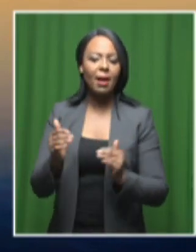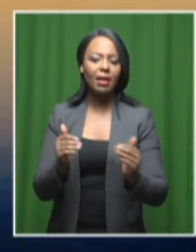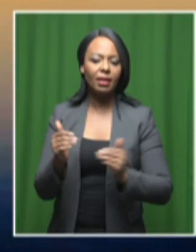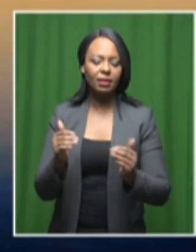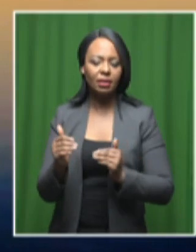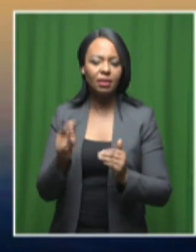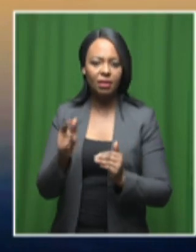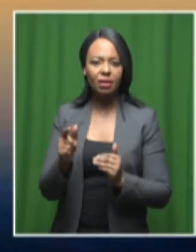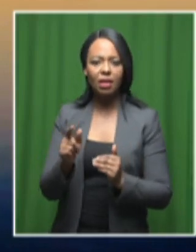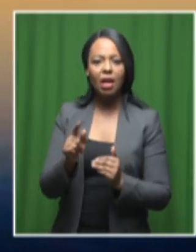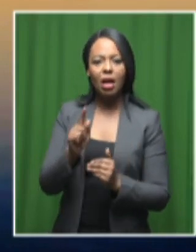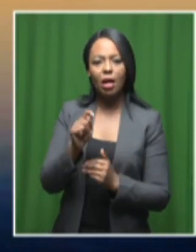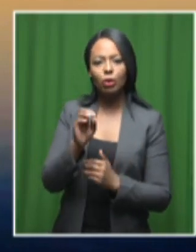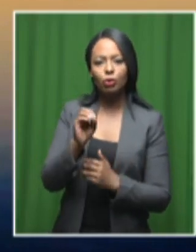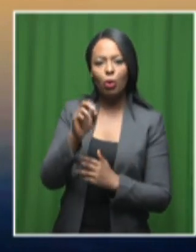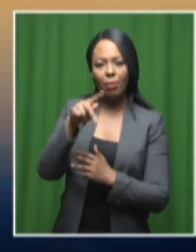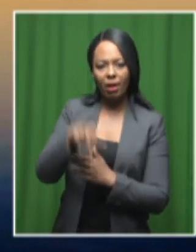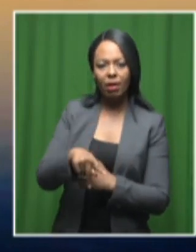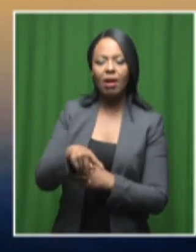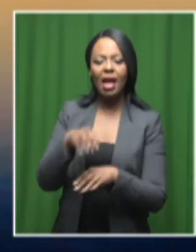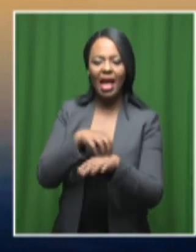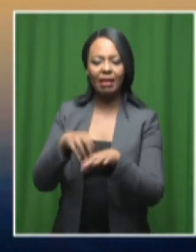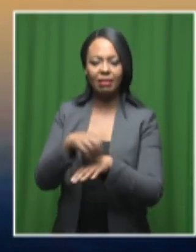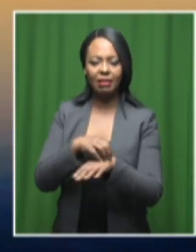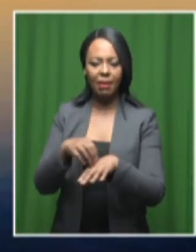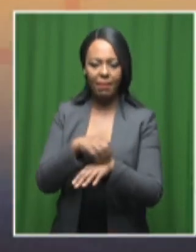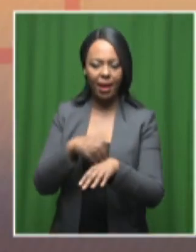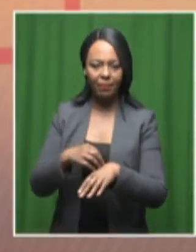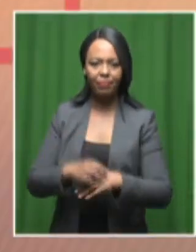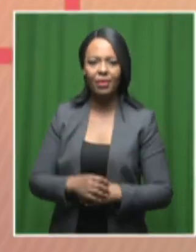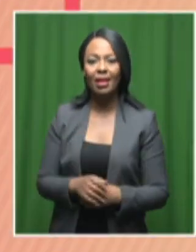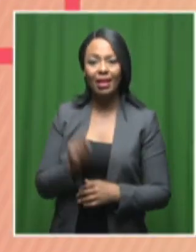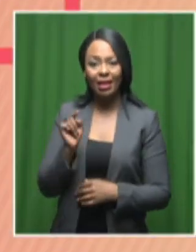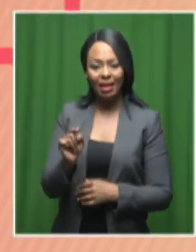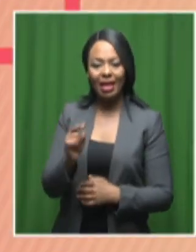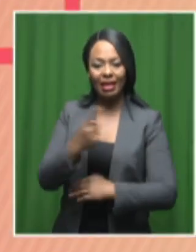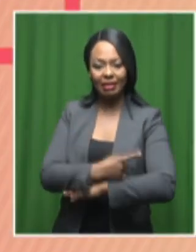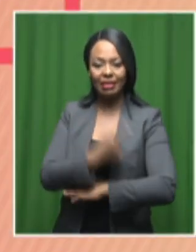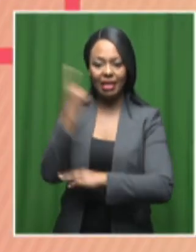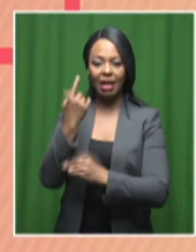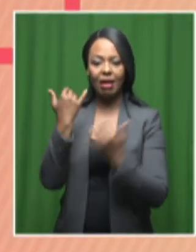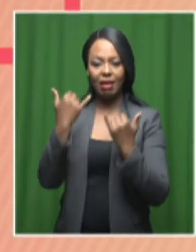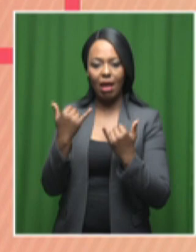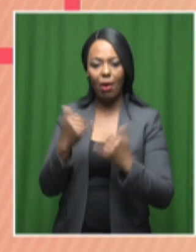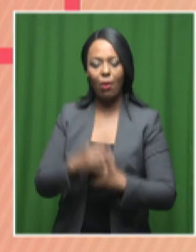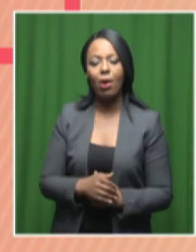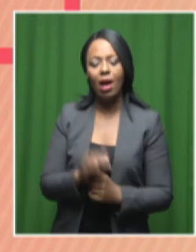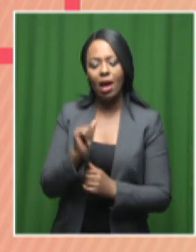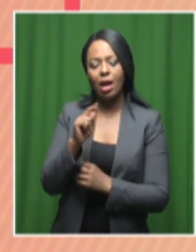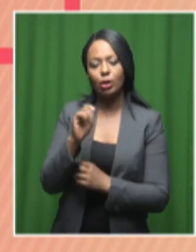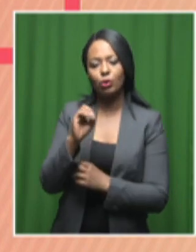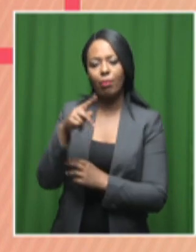atopic eczema. And he was talking to us about this year's World Atopic Eczema Day that's taking place on the 14th of September.